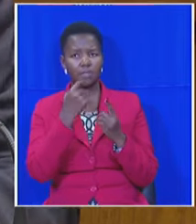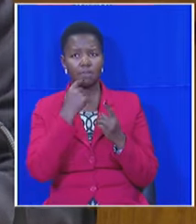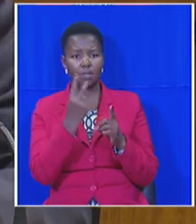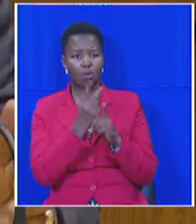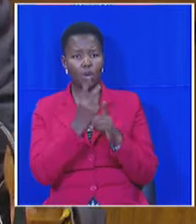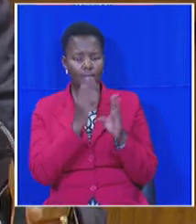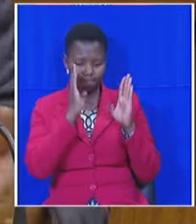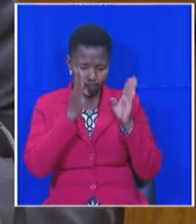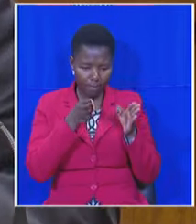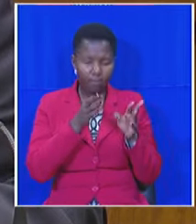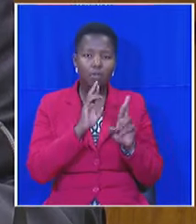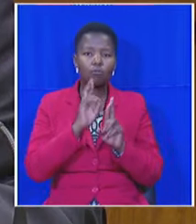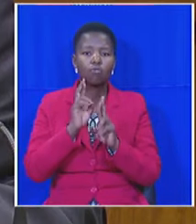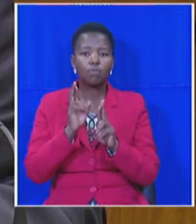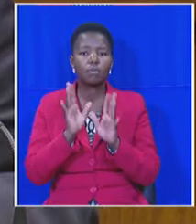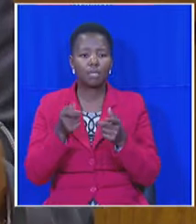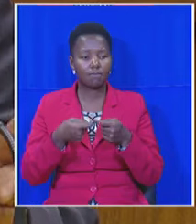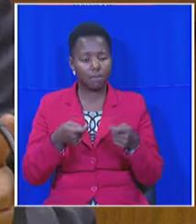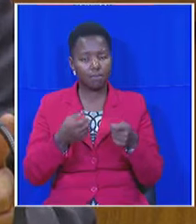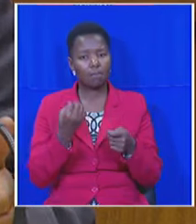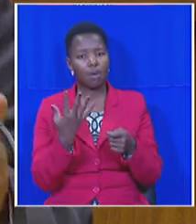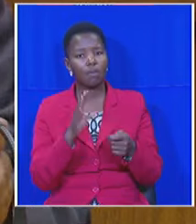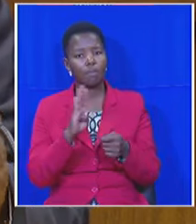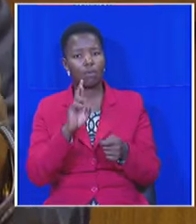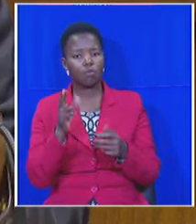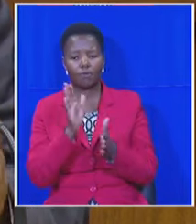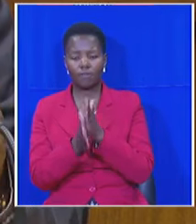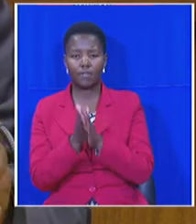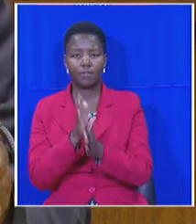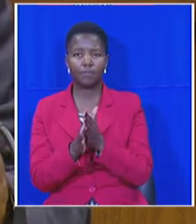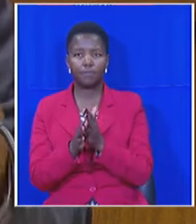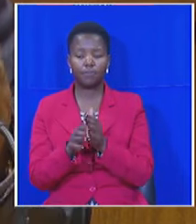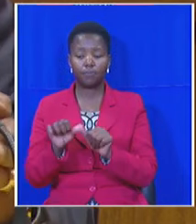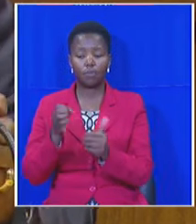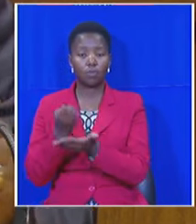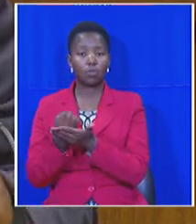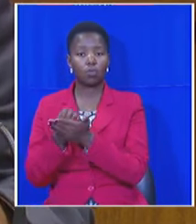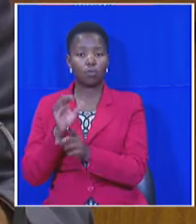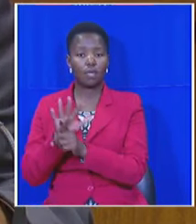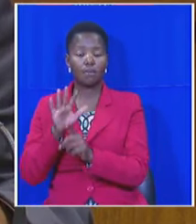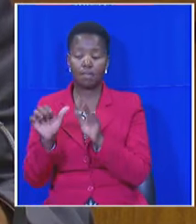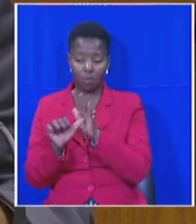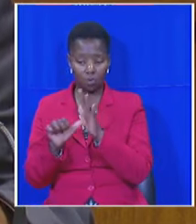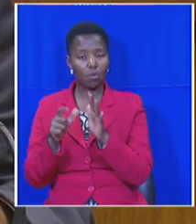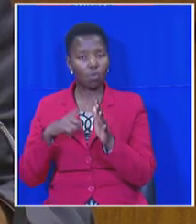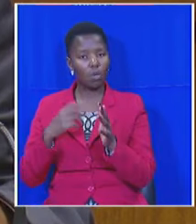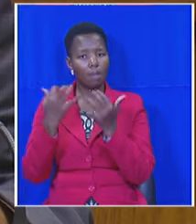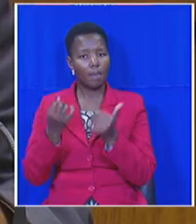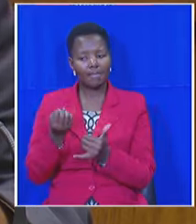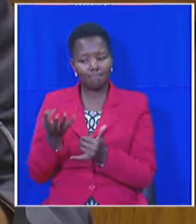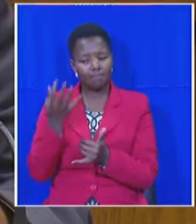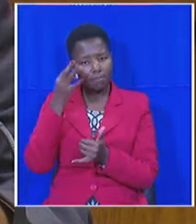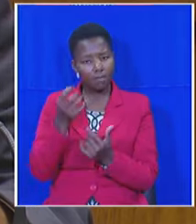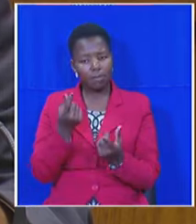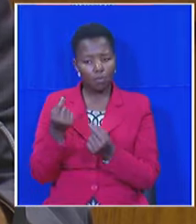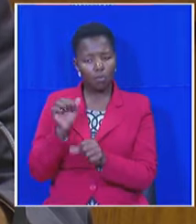themselves to reporting that we've spent so many billions and that's the end. Socio-economic impact is the reason why there is government.